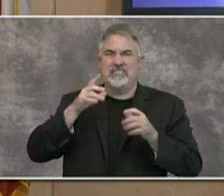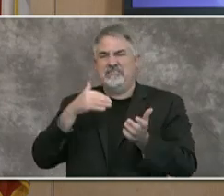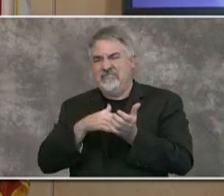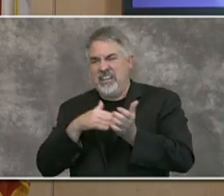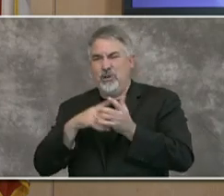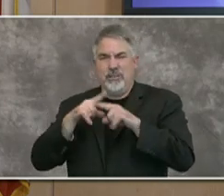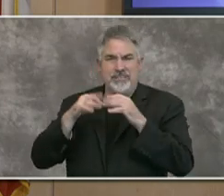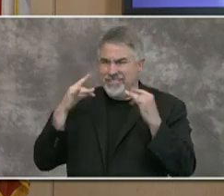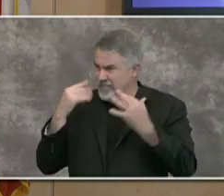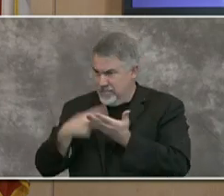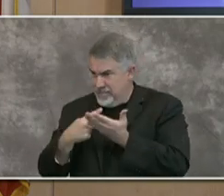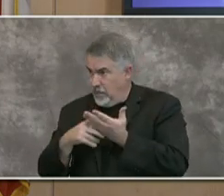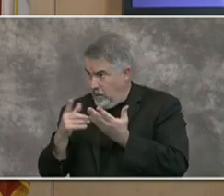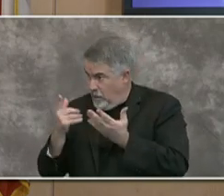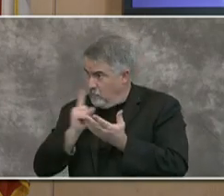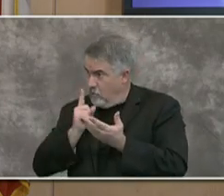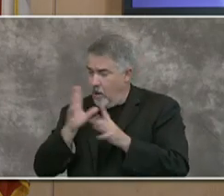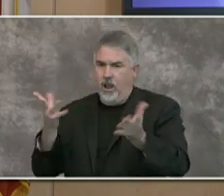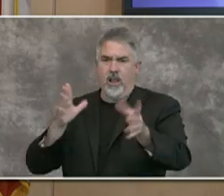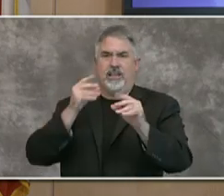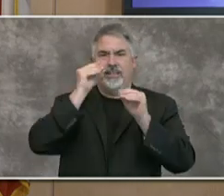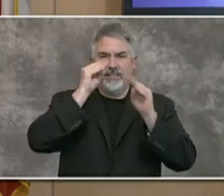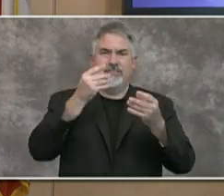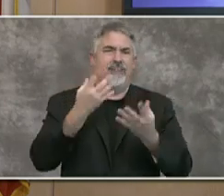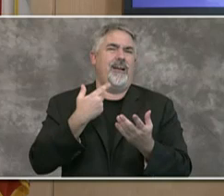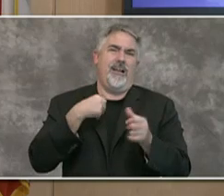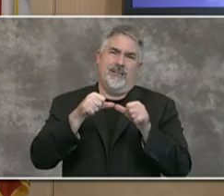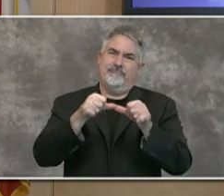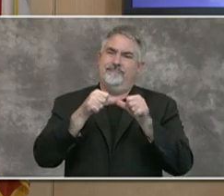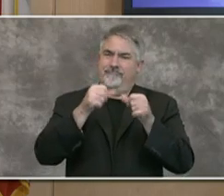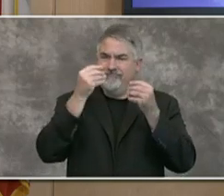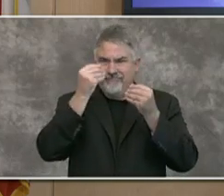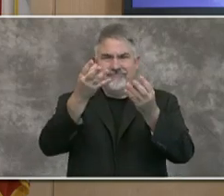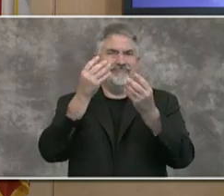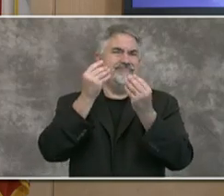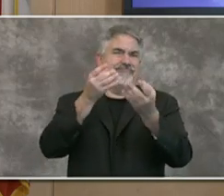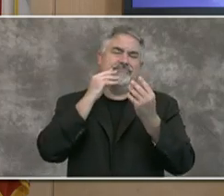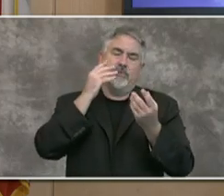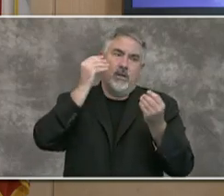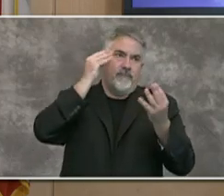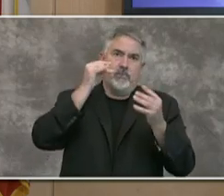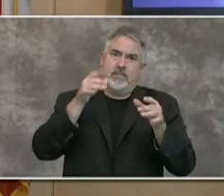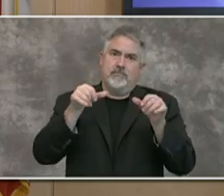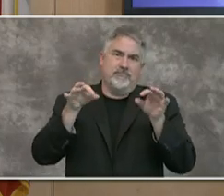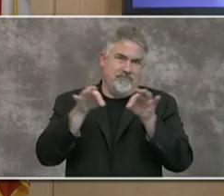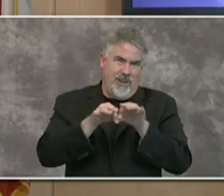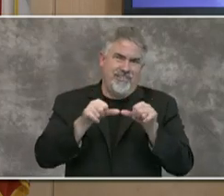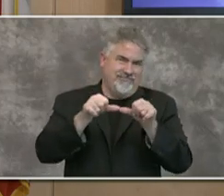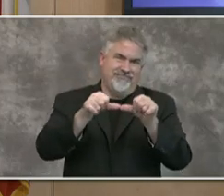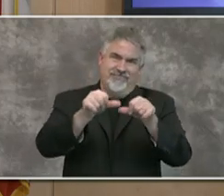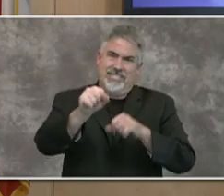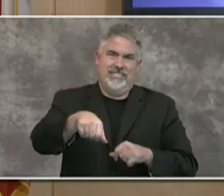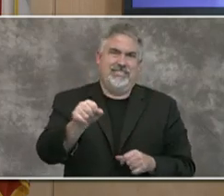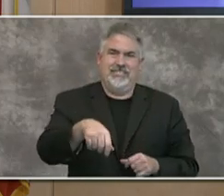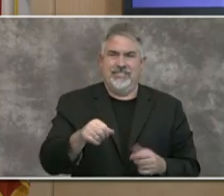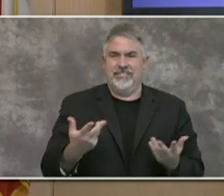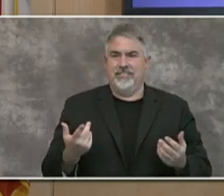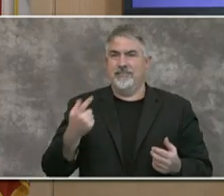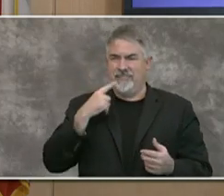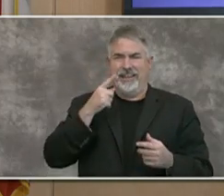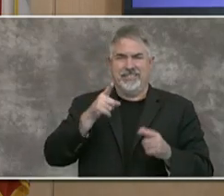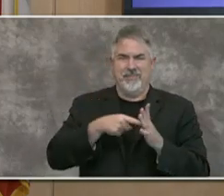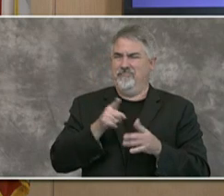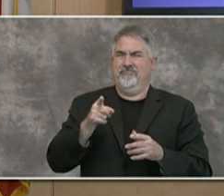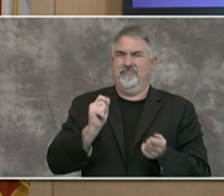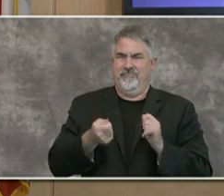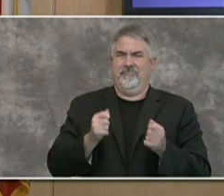they continue to give us information and data that varies wildly based on which